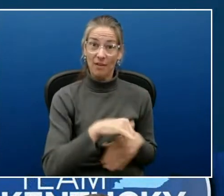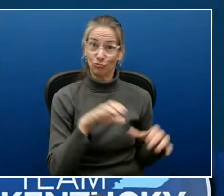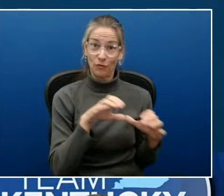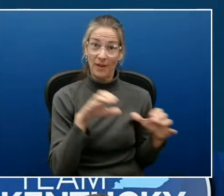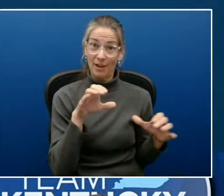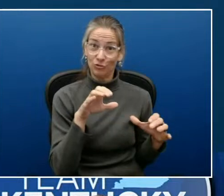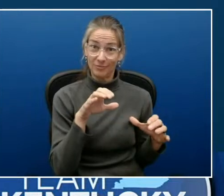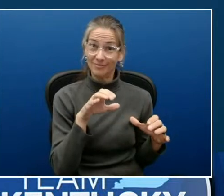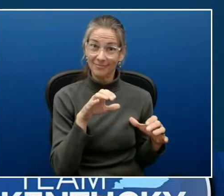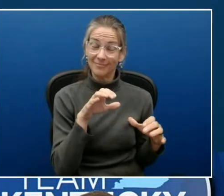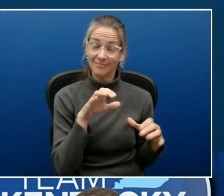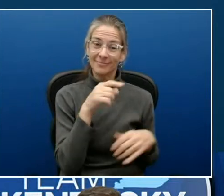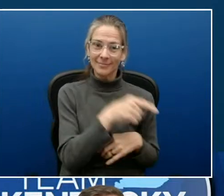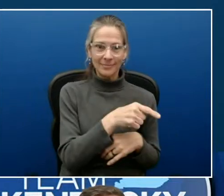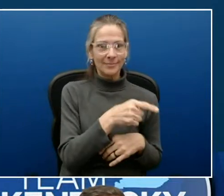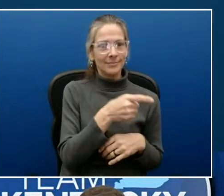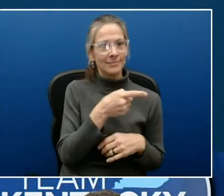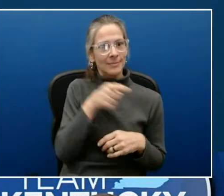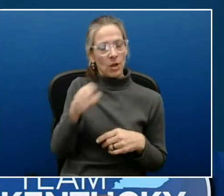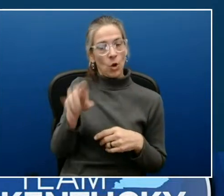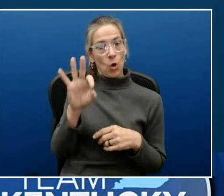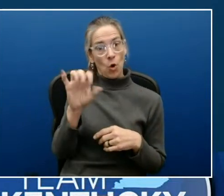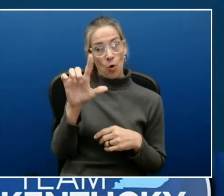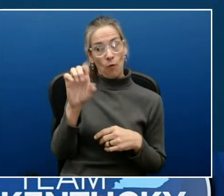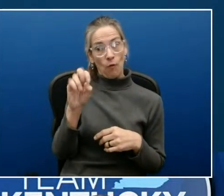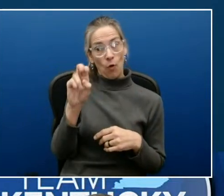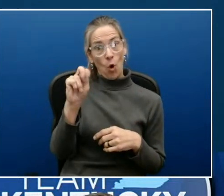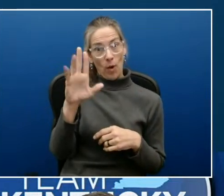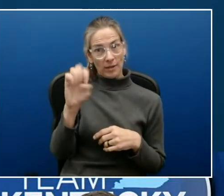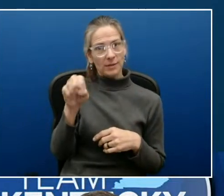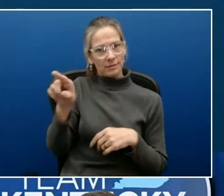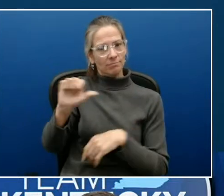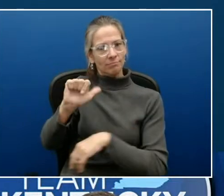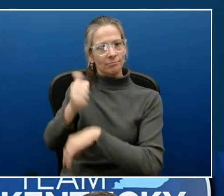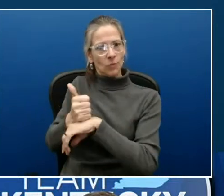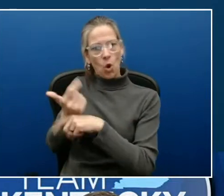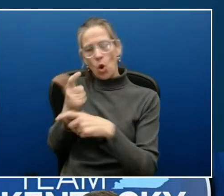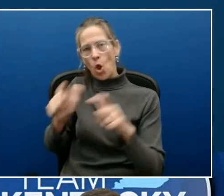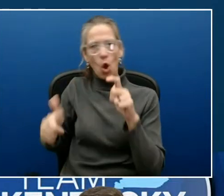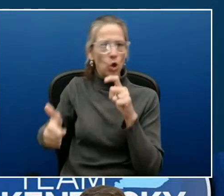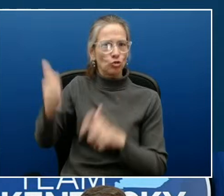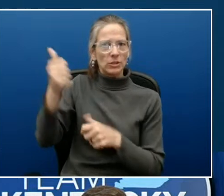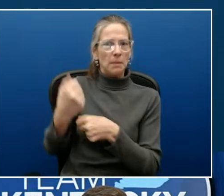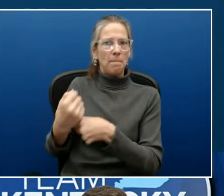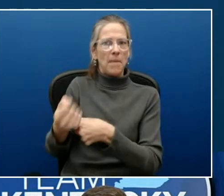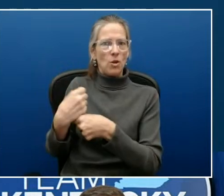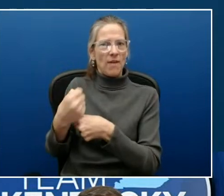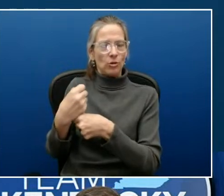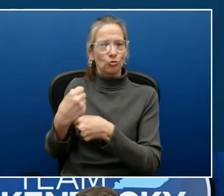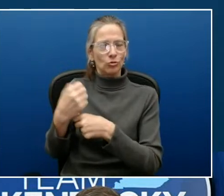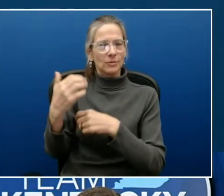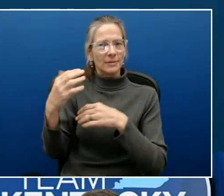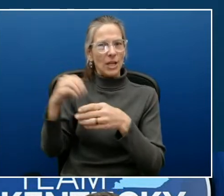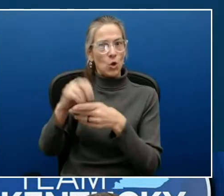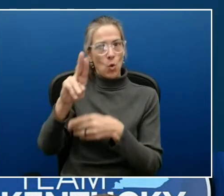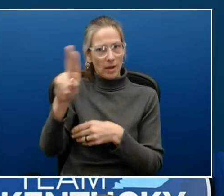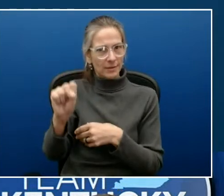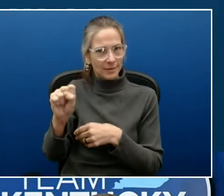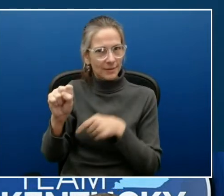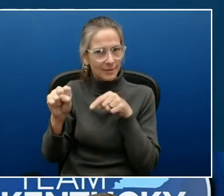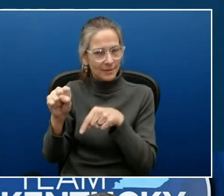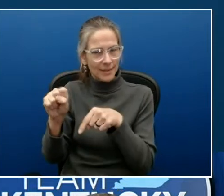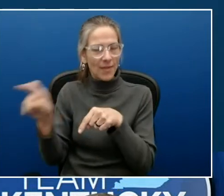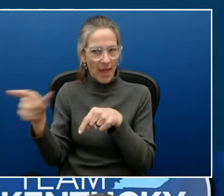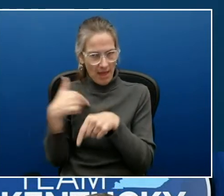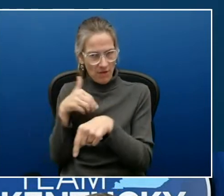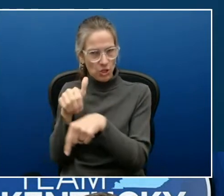in Kentucky, with Florence being the home to the largest L'Oreal manufacturing facility in the U.S., and it has a distribution facility just